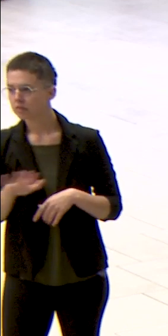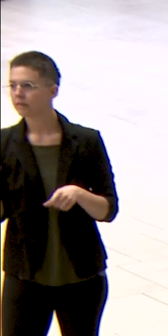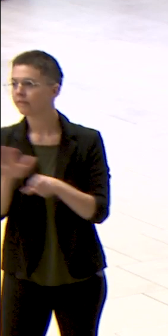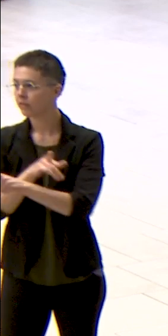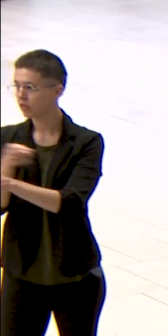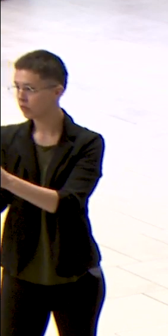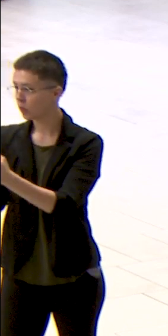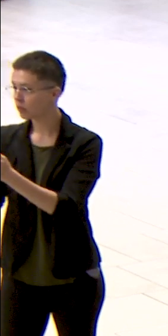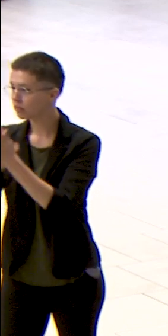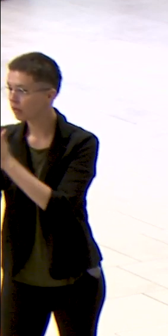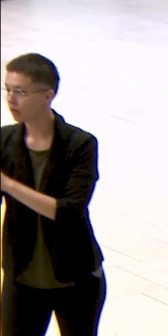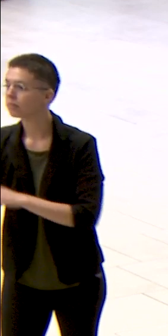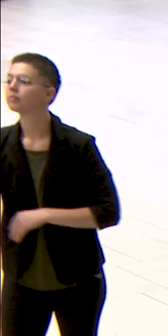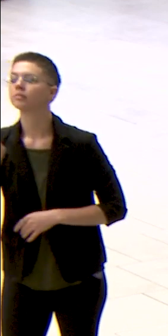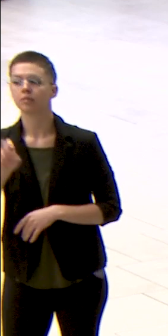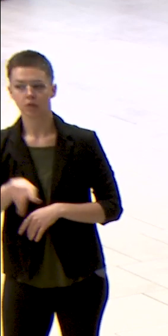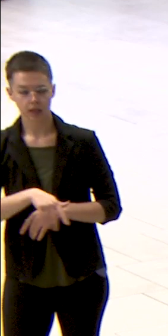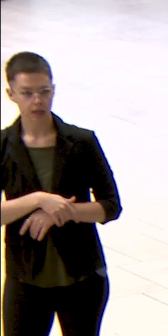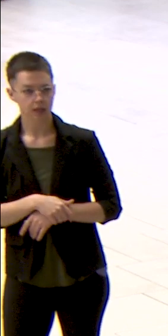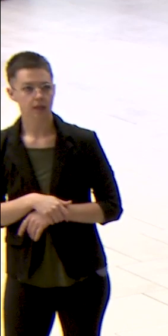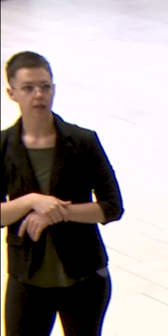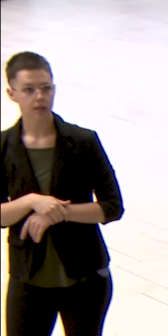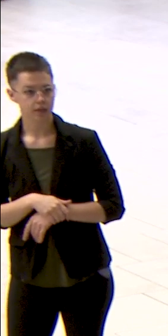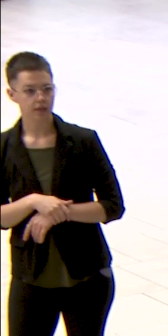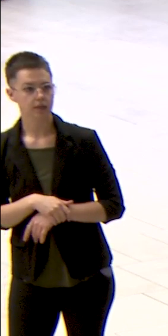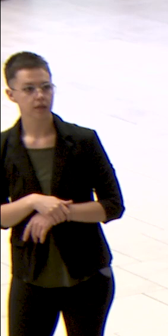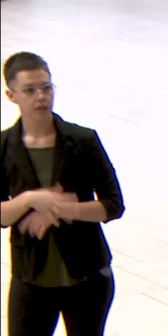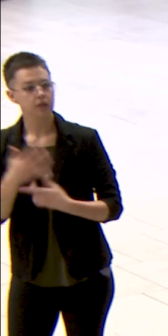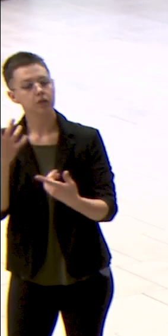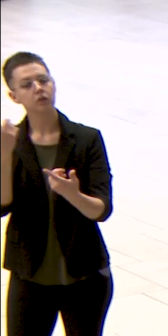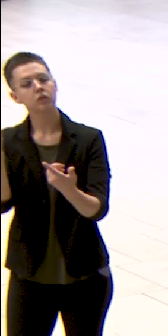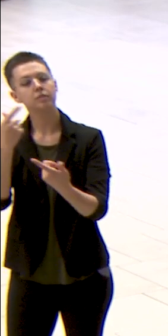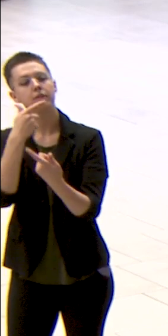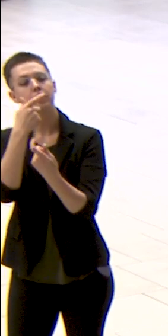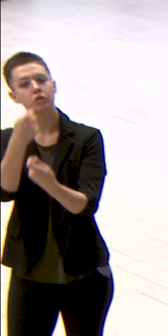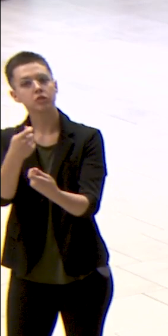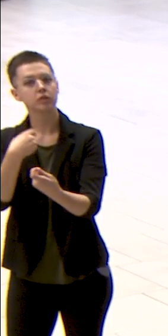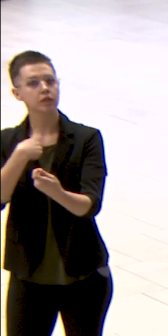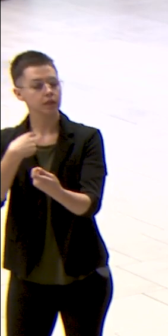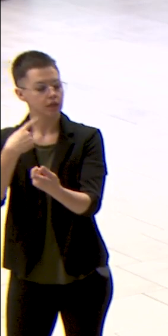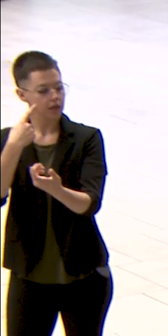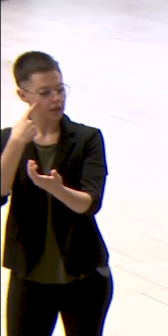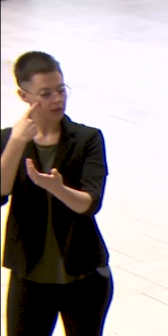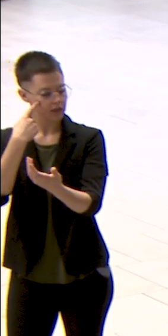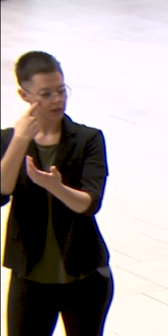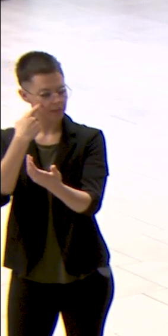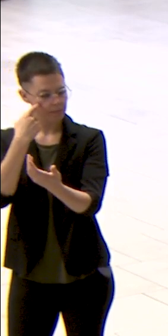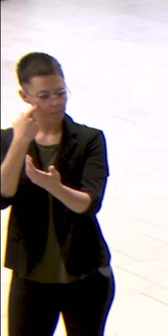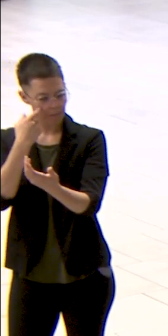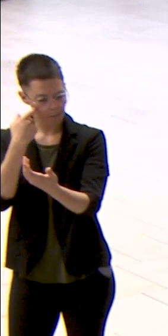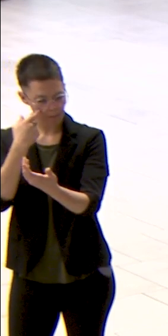are all aspiring over on this side, right? So what's really interesting is, and I think what you're breaking down is a key point here, in